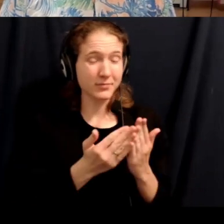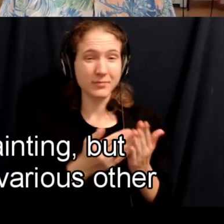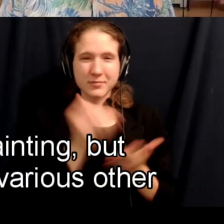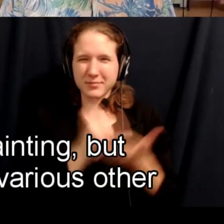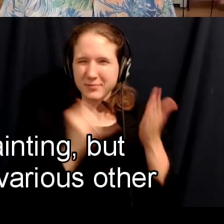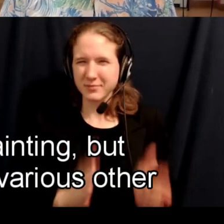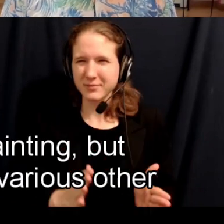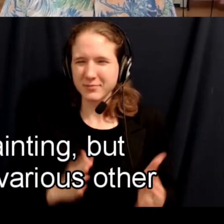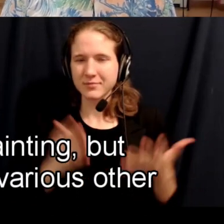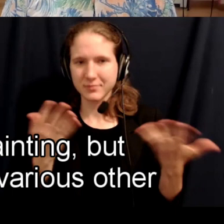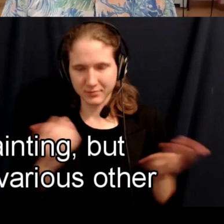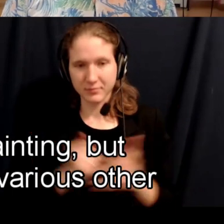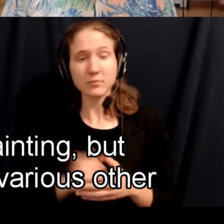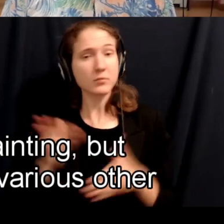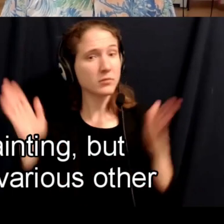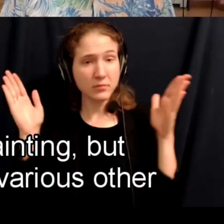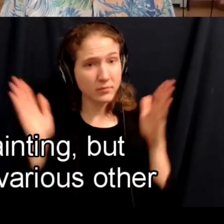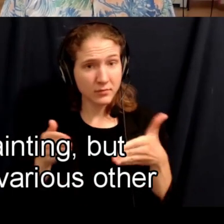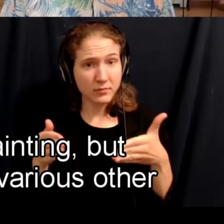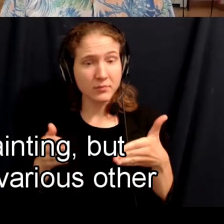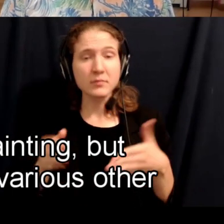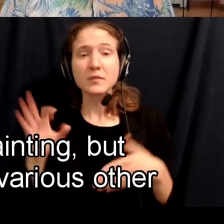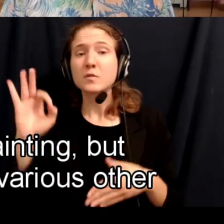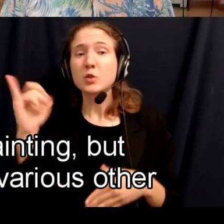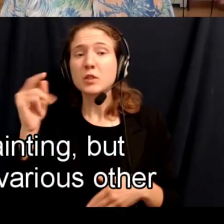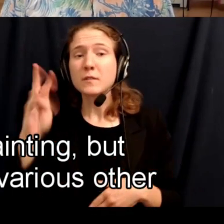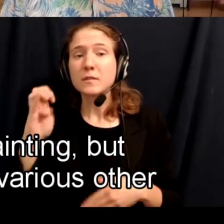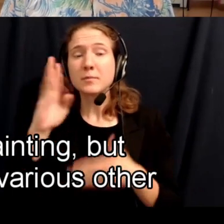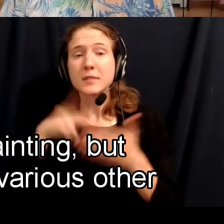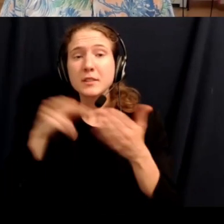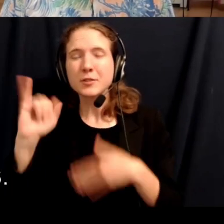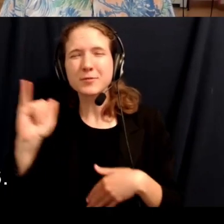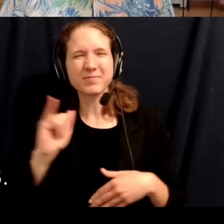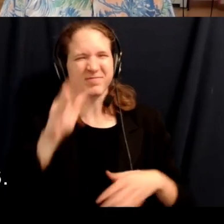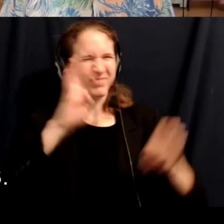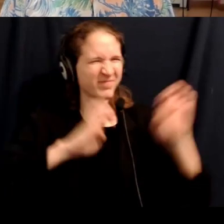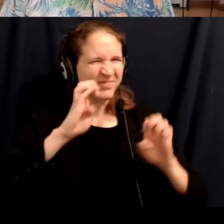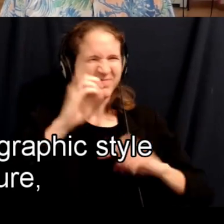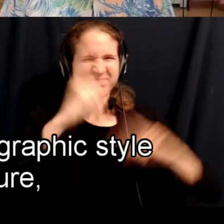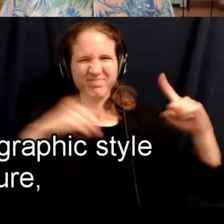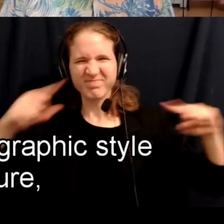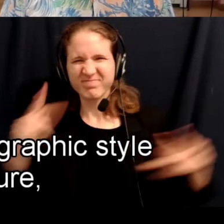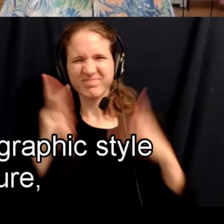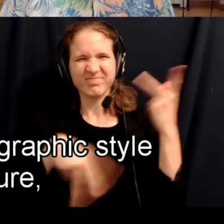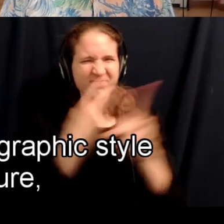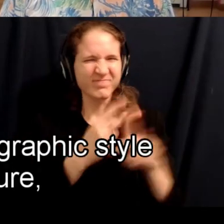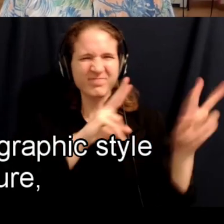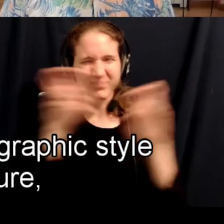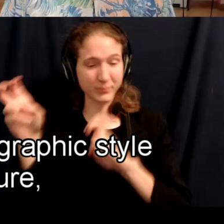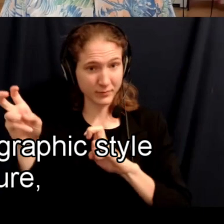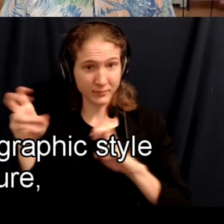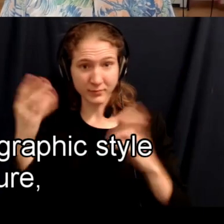Berkshires. Her focus is figurative painting, but she also experiments with various other subject matters. Whether she